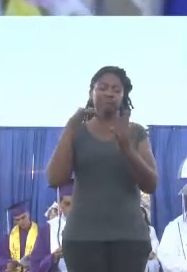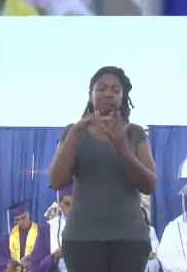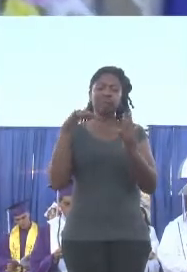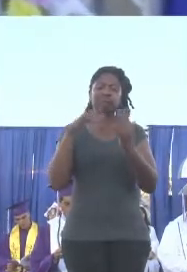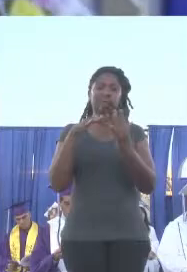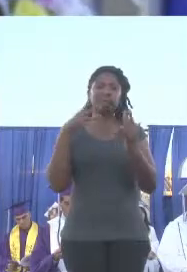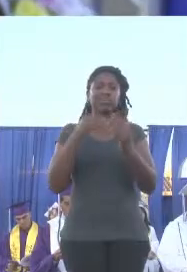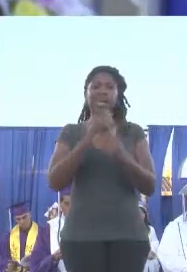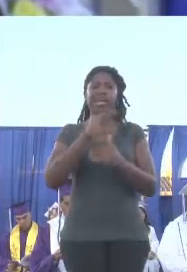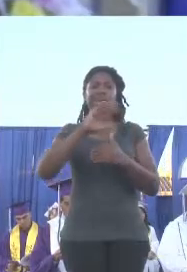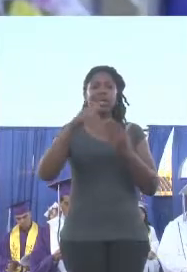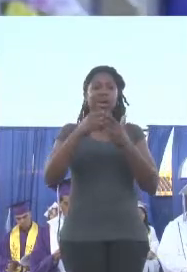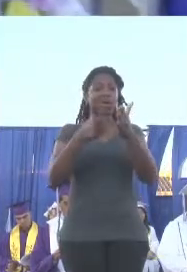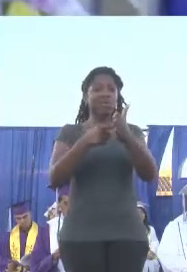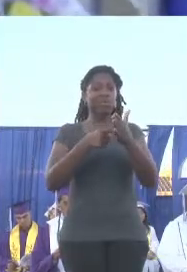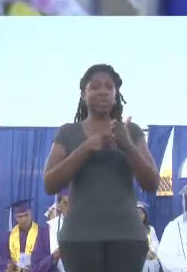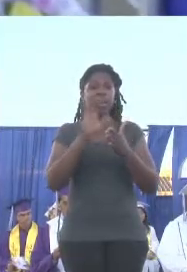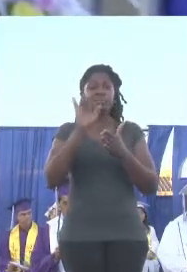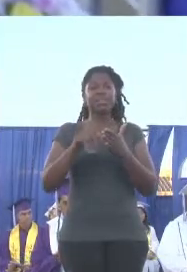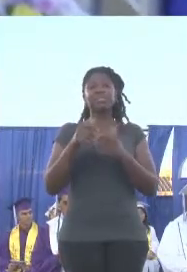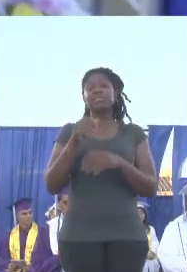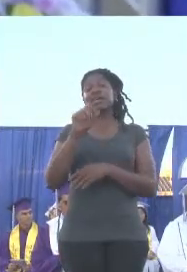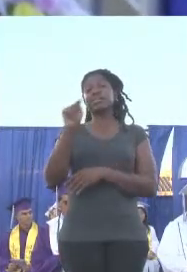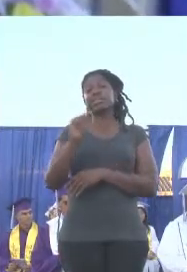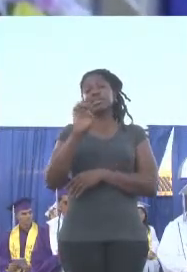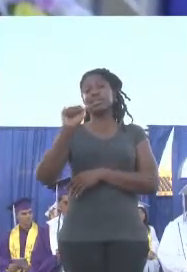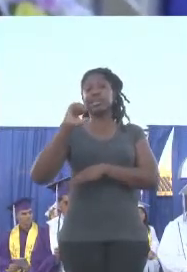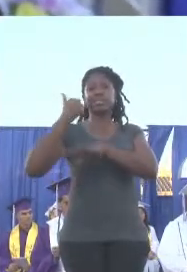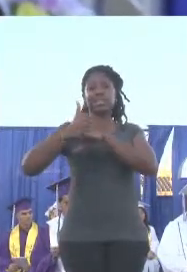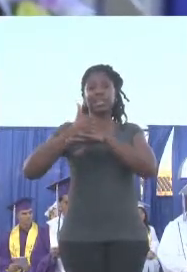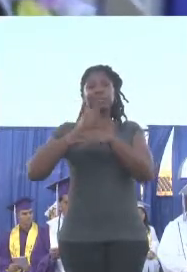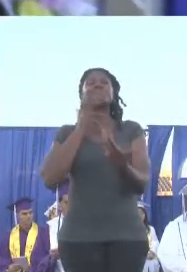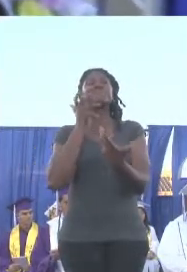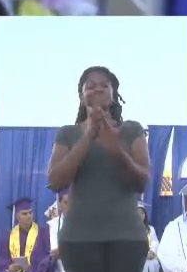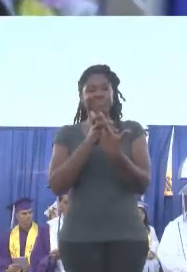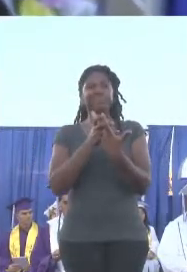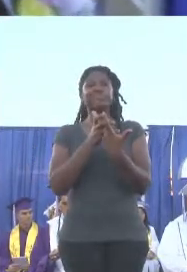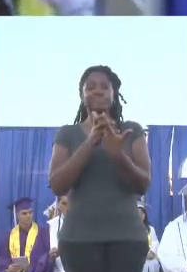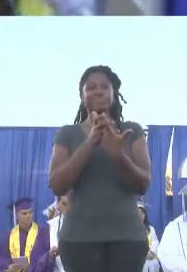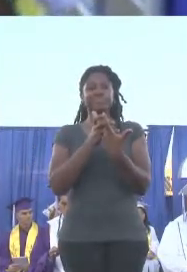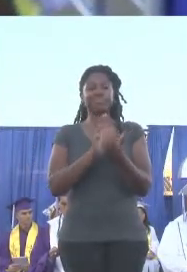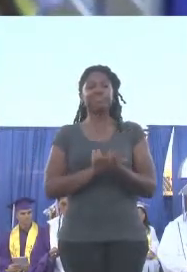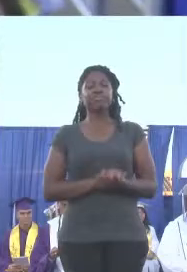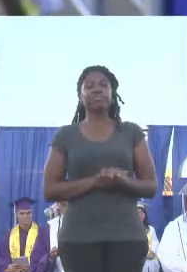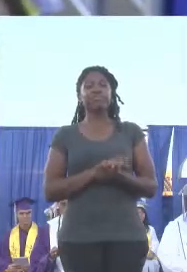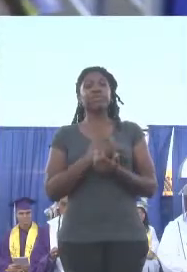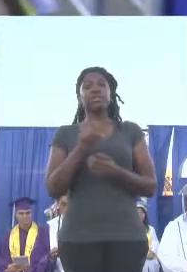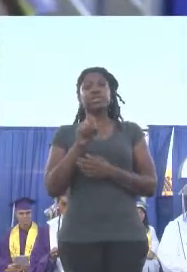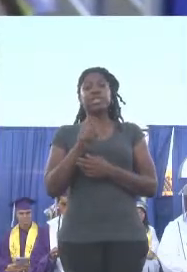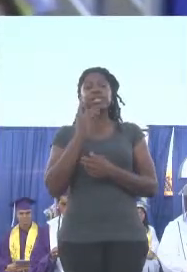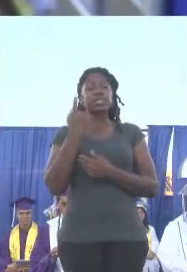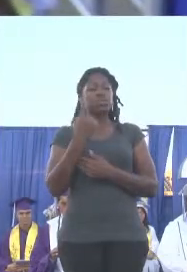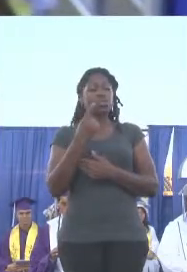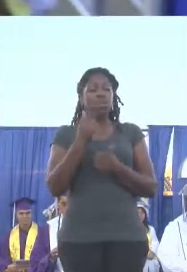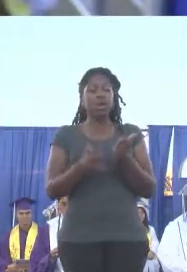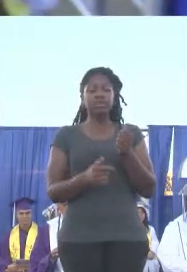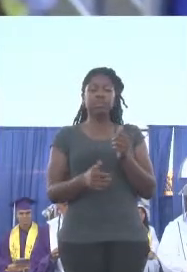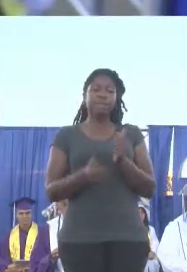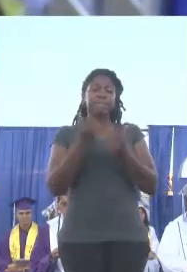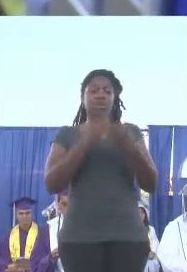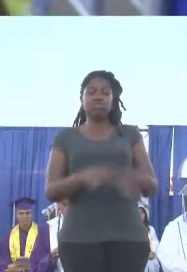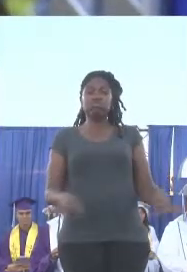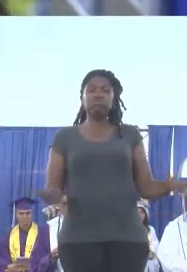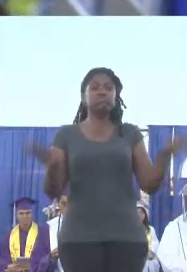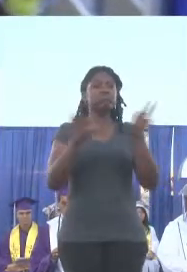requirement set forth by the Texas Education Agency. This is one of the most important